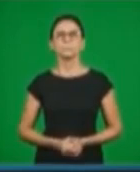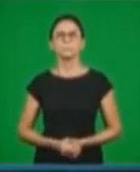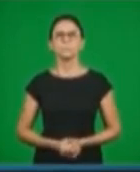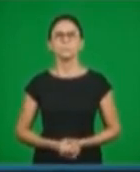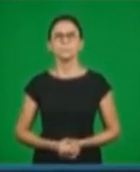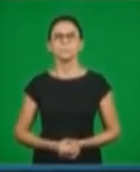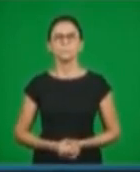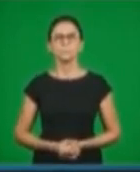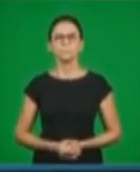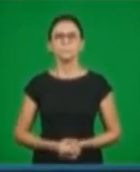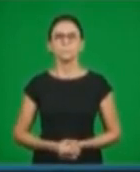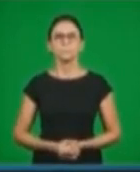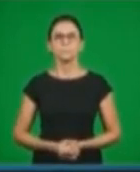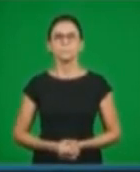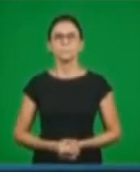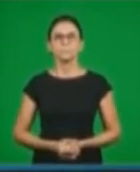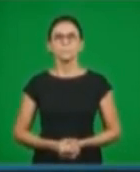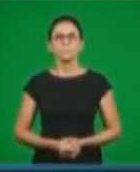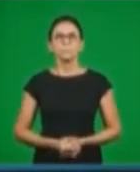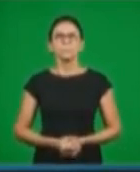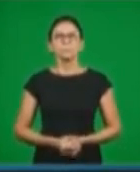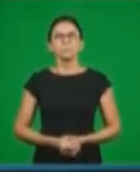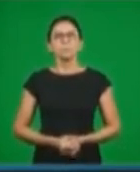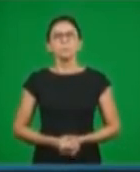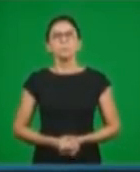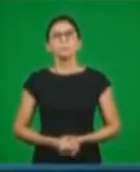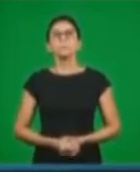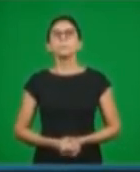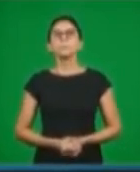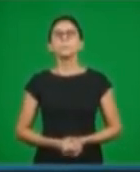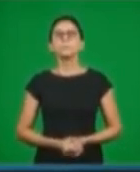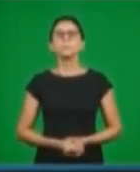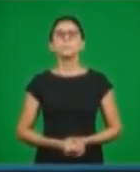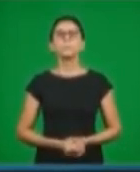Alright, let's go. Did anyone find her?